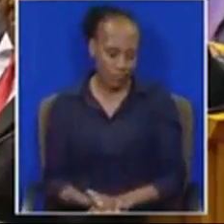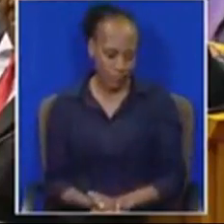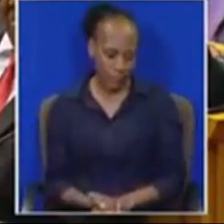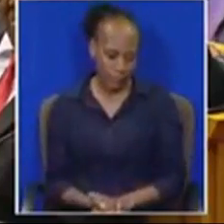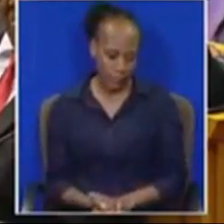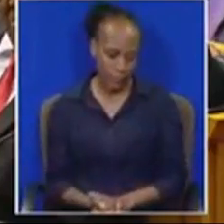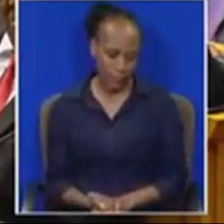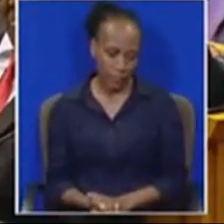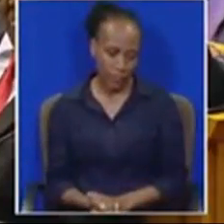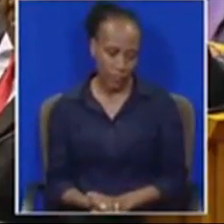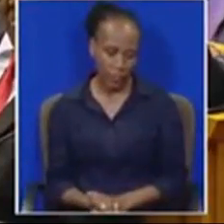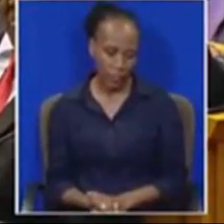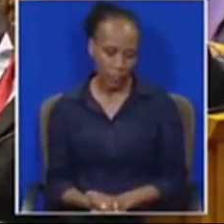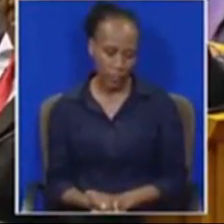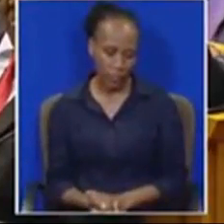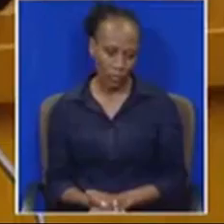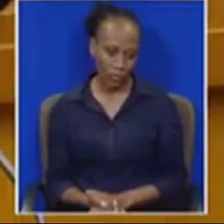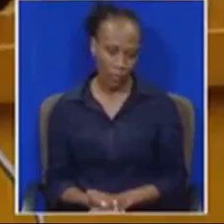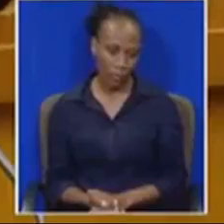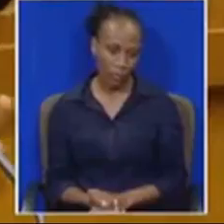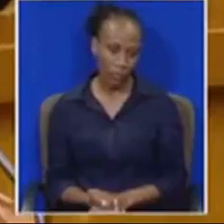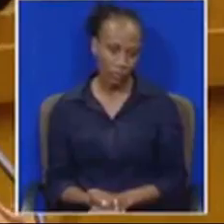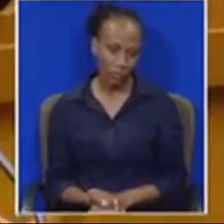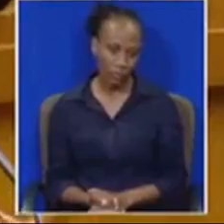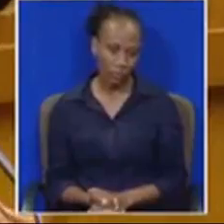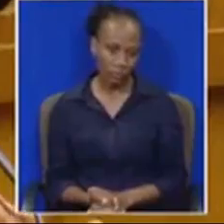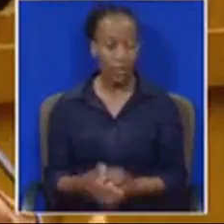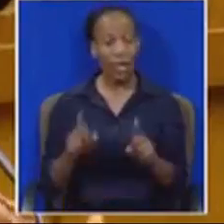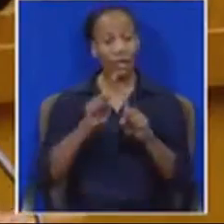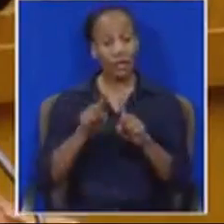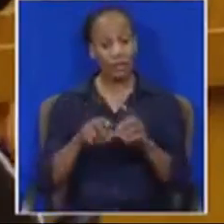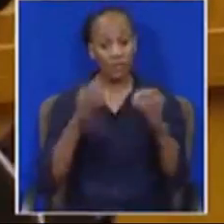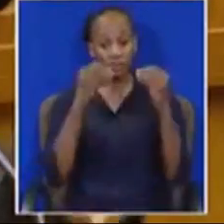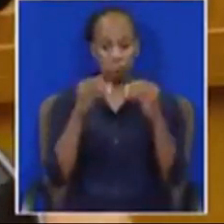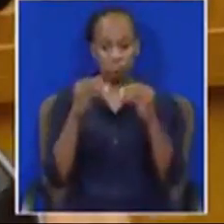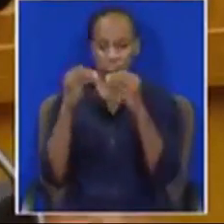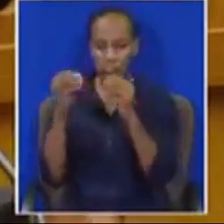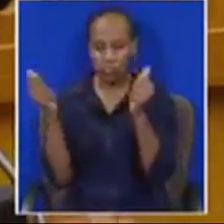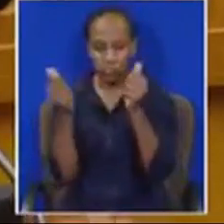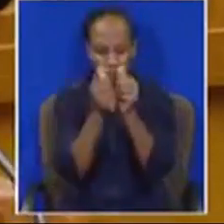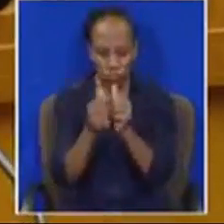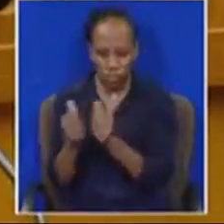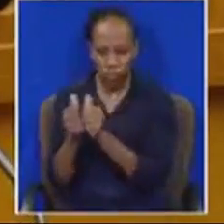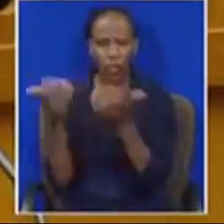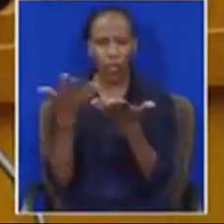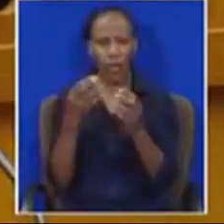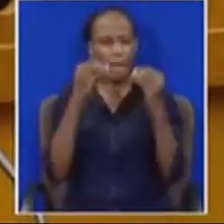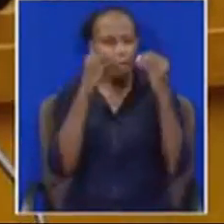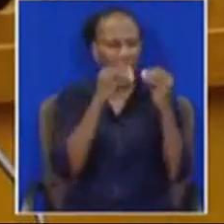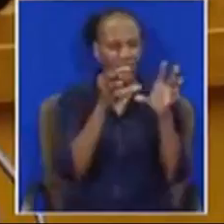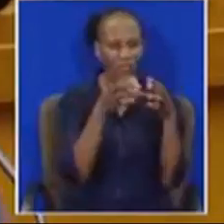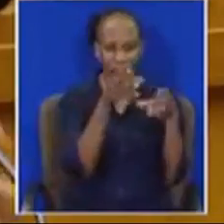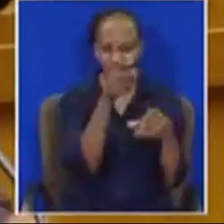Now, this is a response to a number of stakeholders in the labor movement and